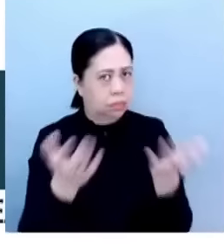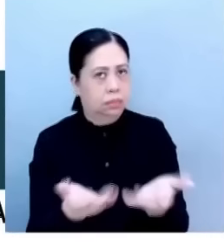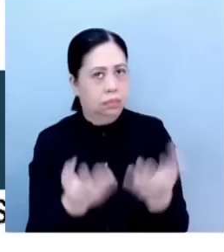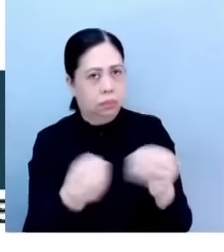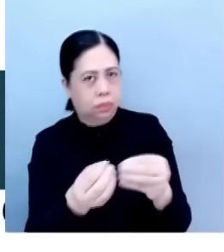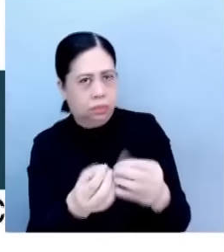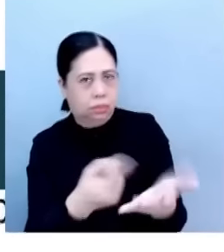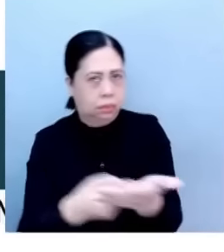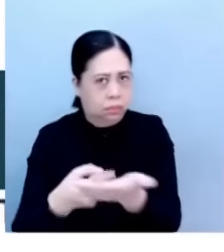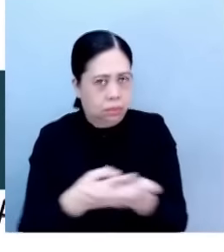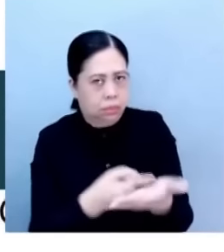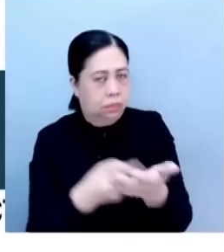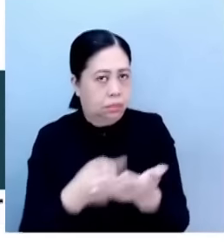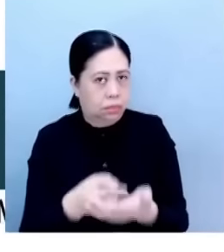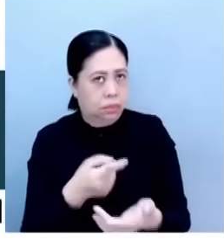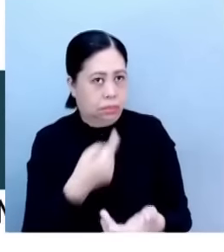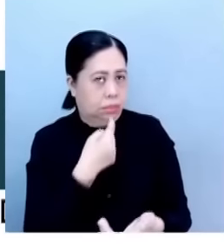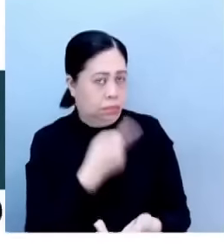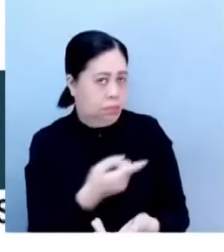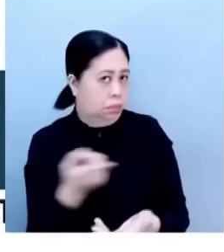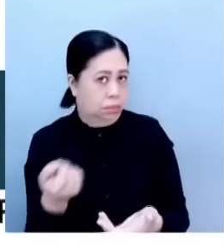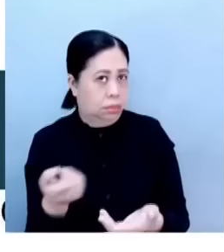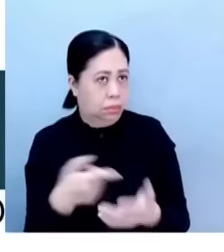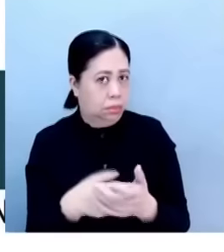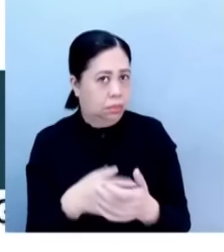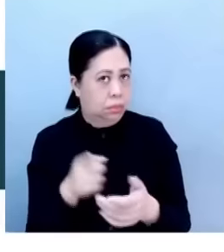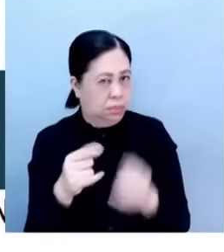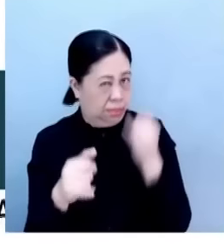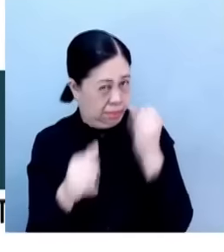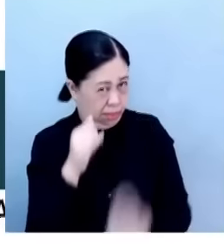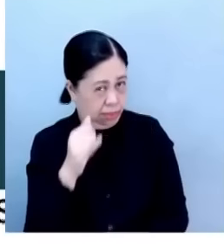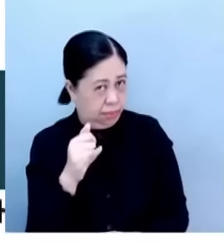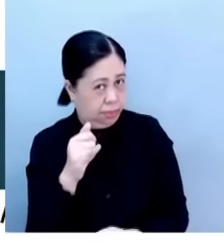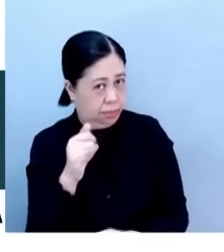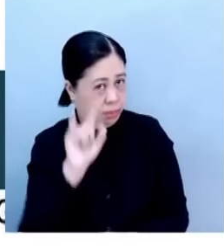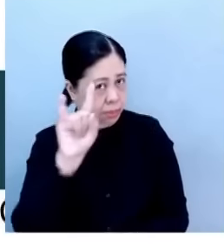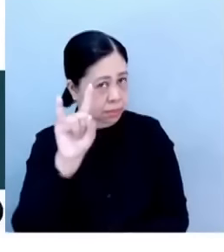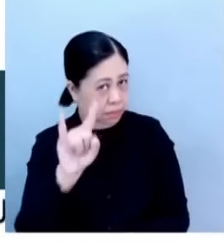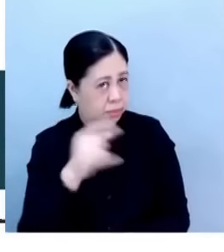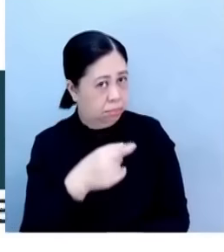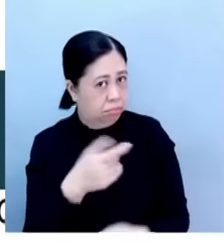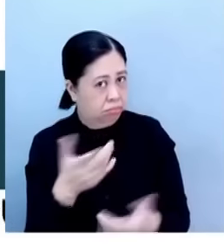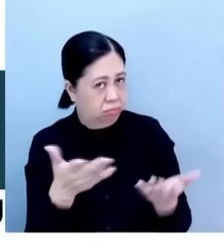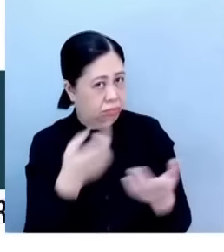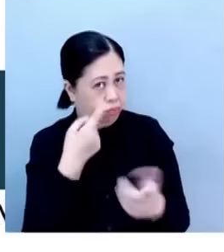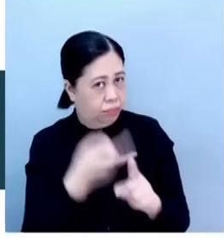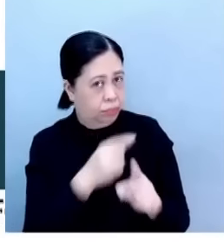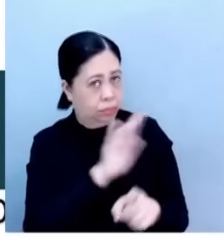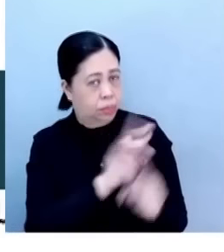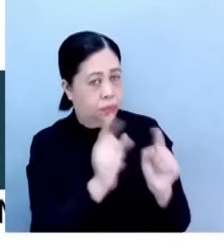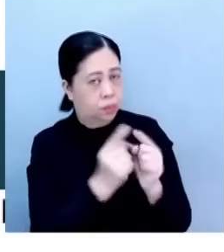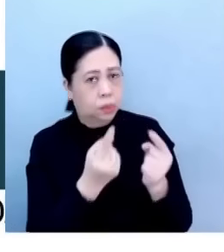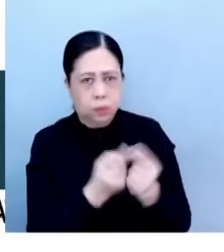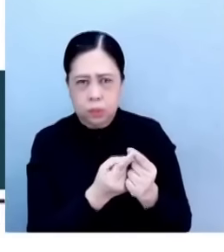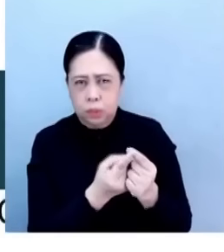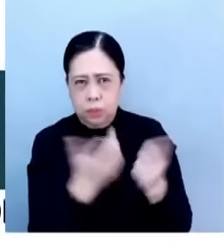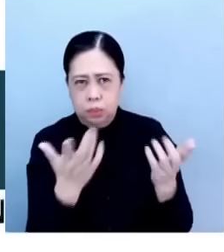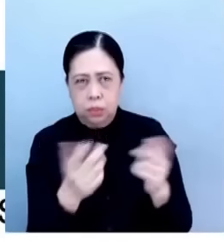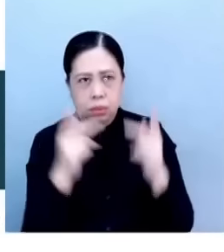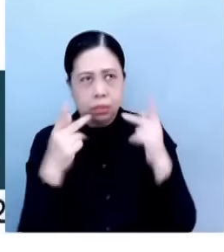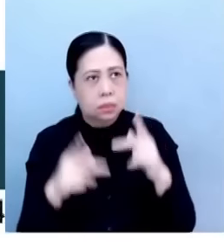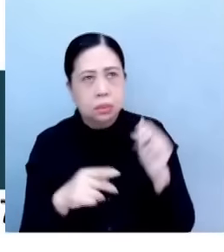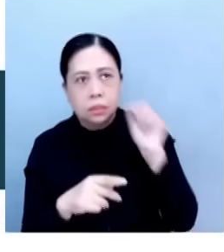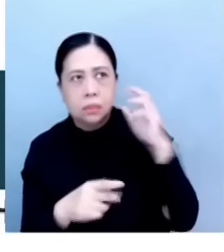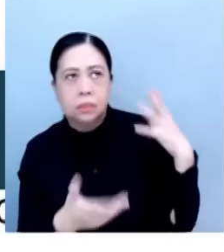that's what your claim is this the last of any initiatives coming from your group? Should the public wait